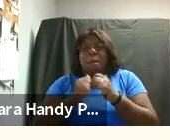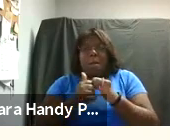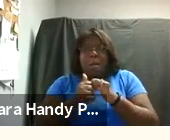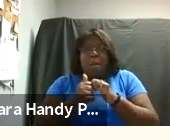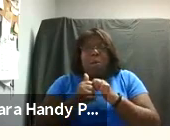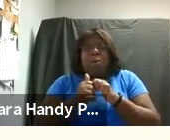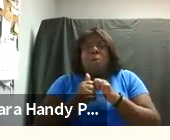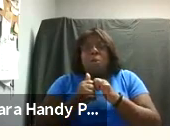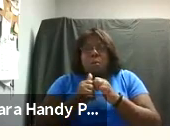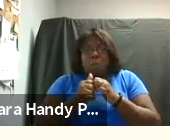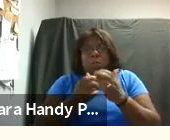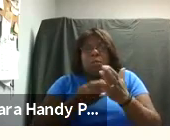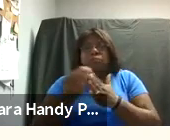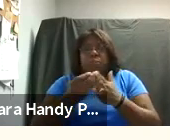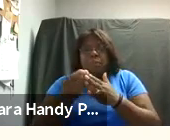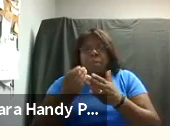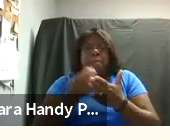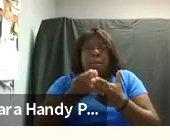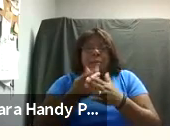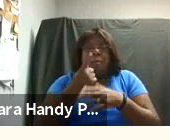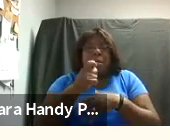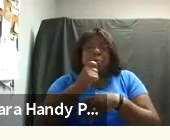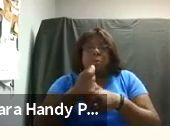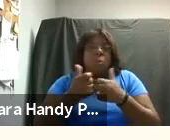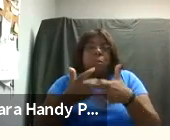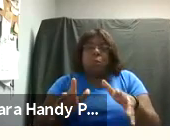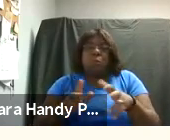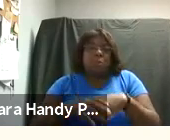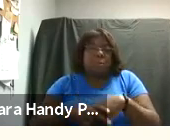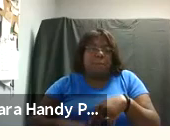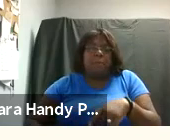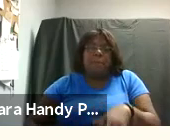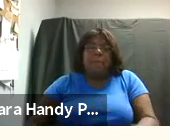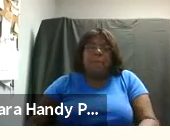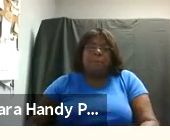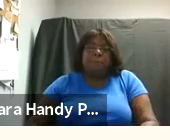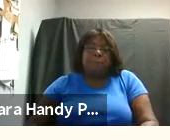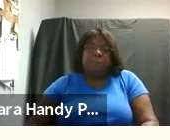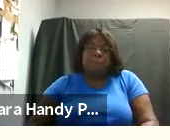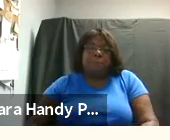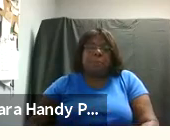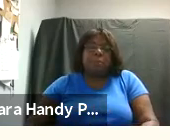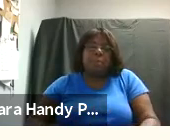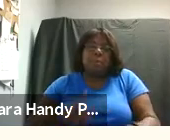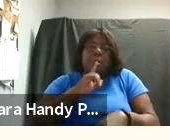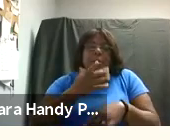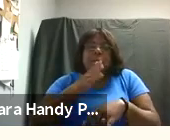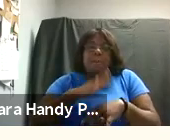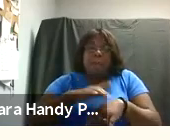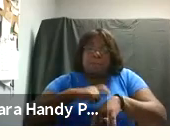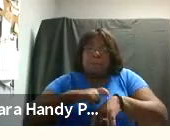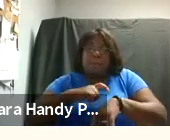spend those dollars, because we would hate to lose them. And it's a really bad time to have